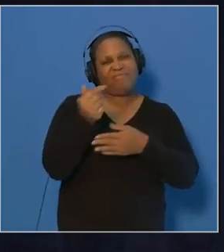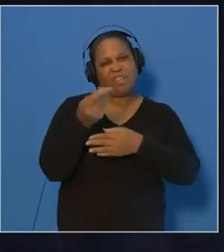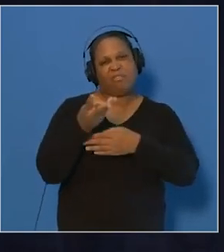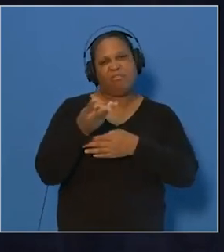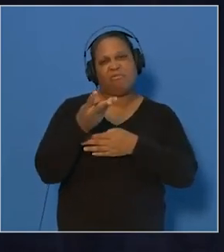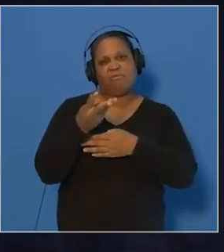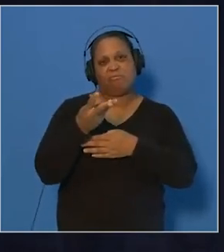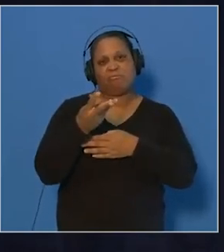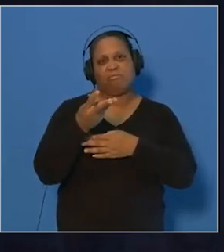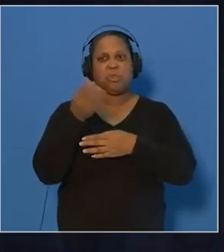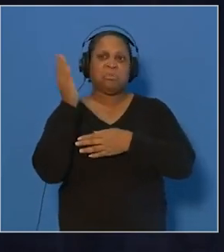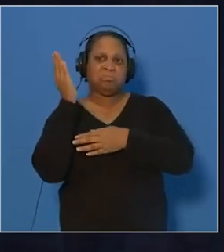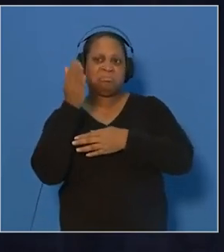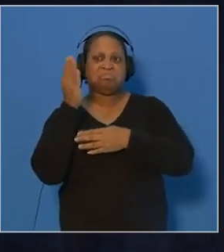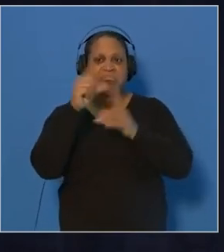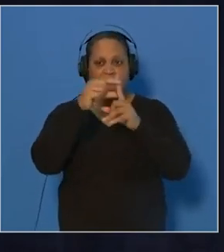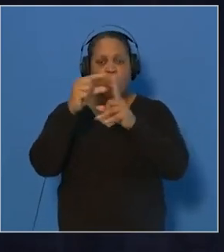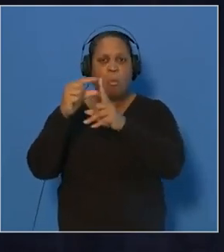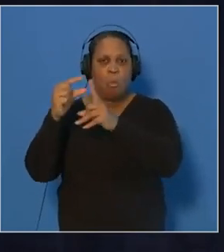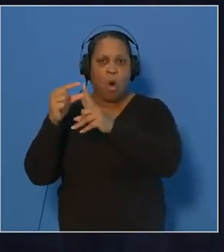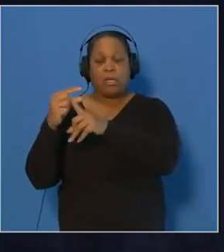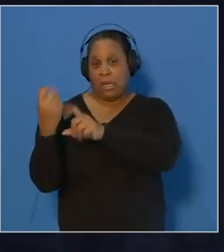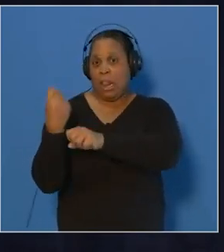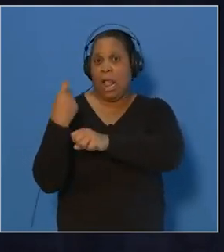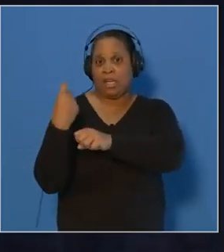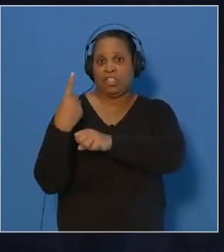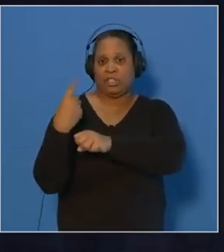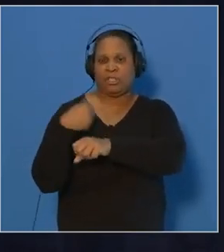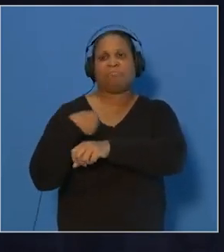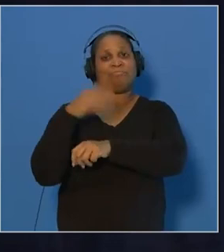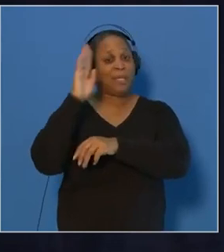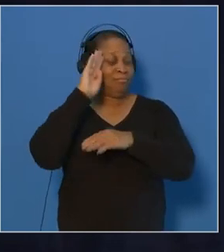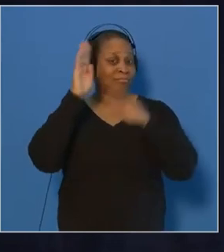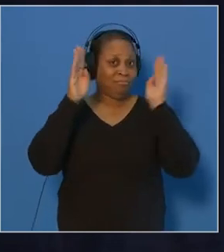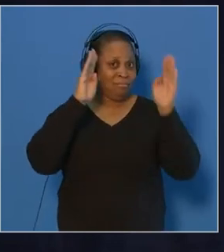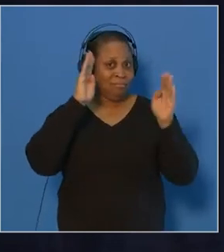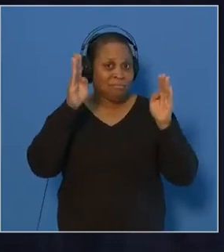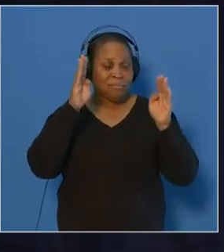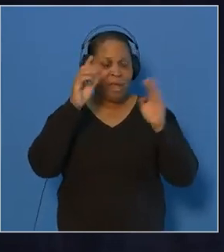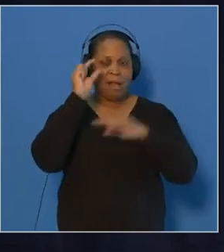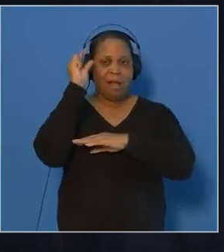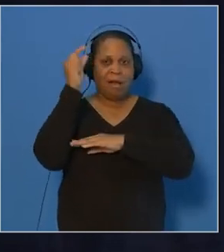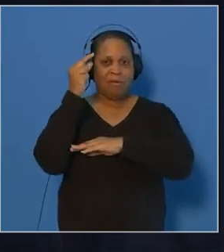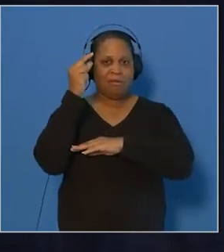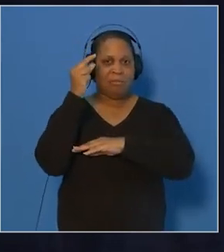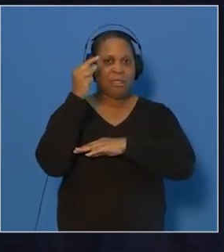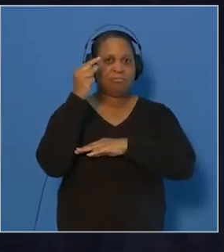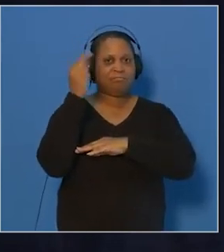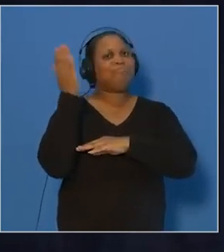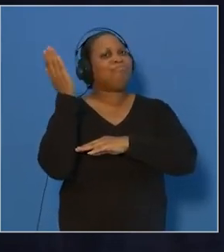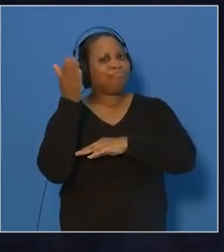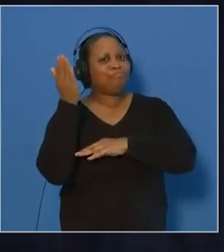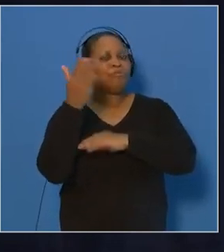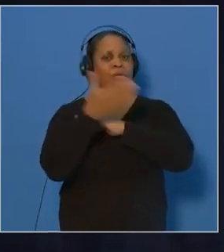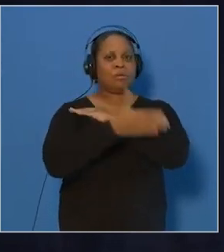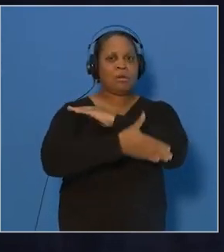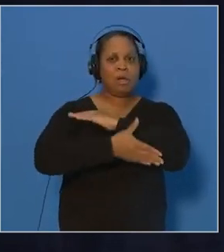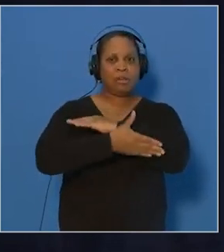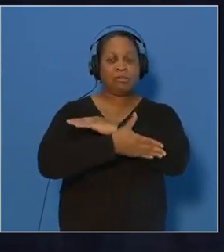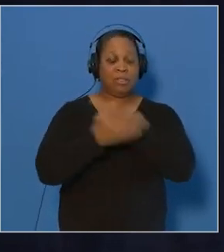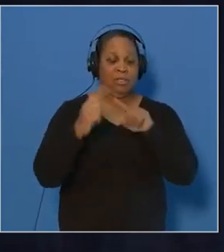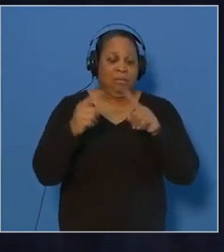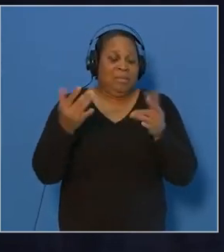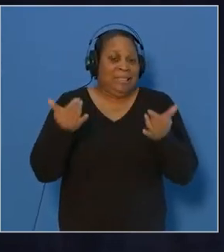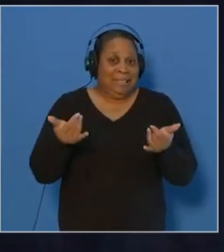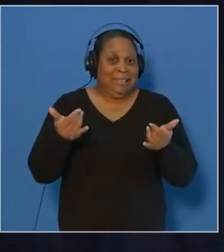opening words I spoke last year when I brought Easter greetings from the government to the country. But today,